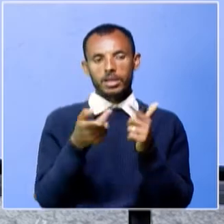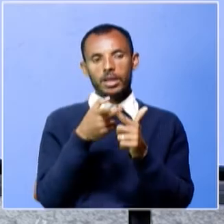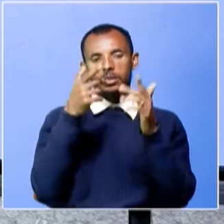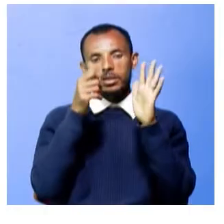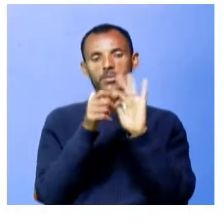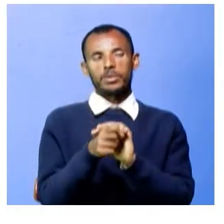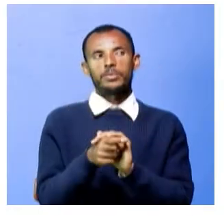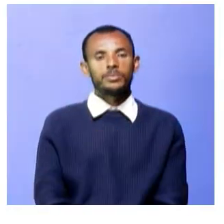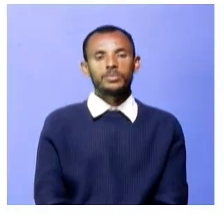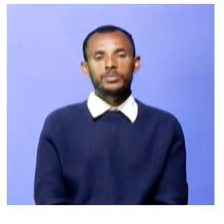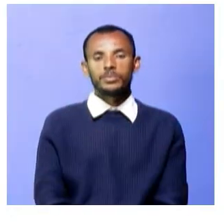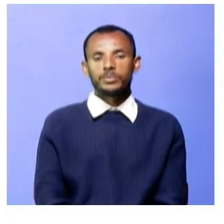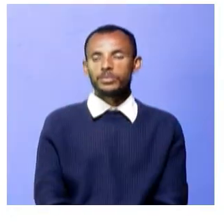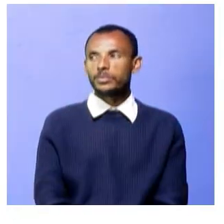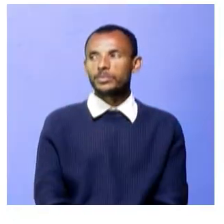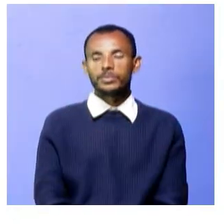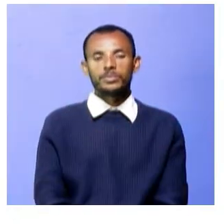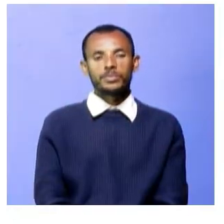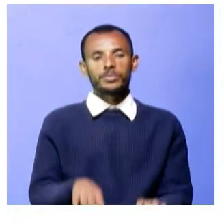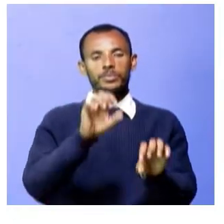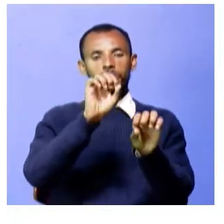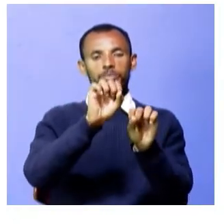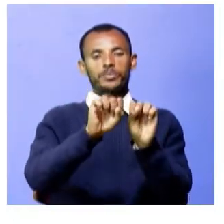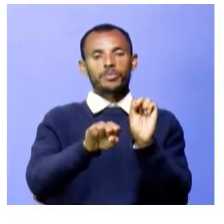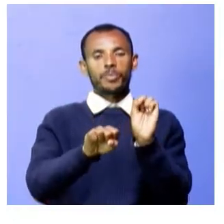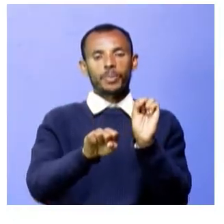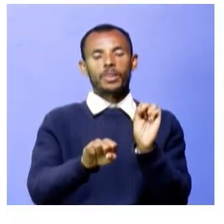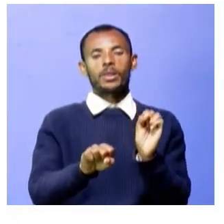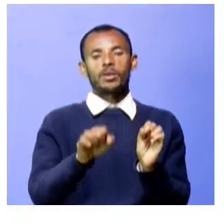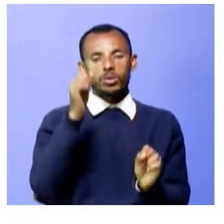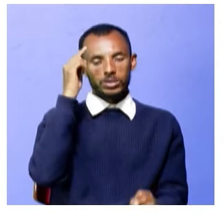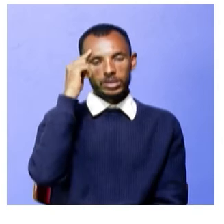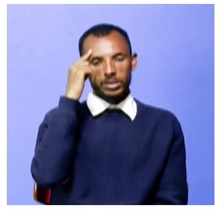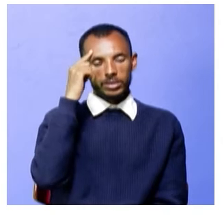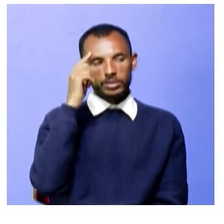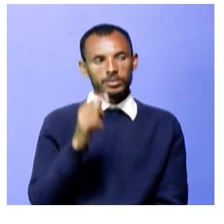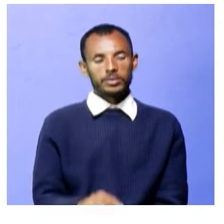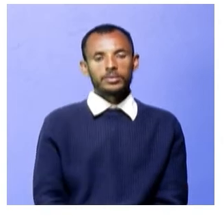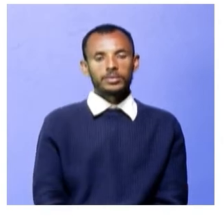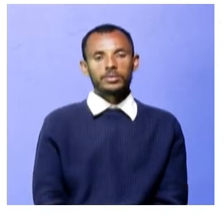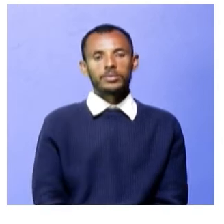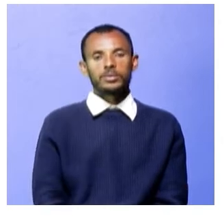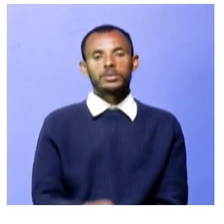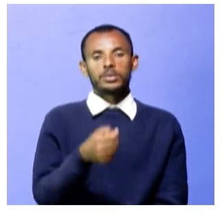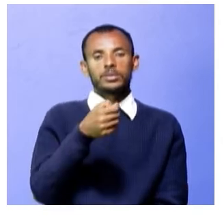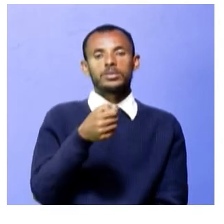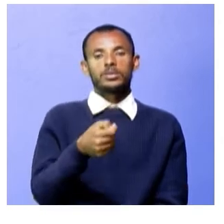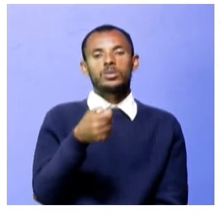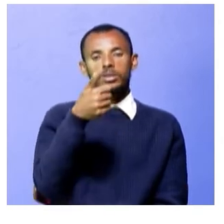example. So consider tossing a coin.